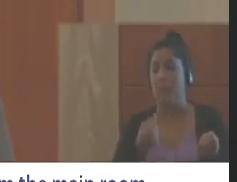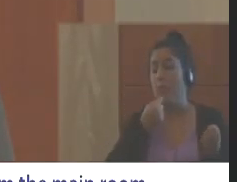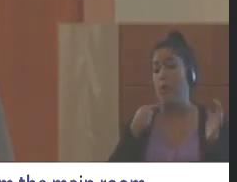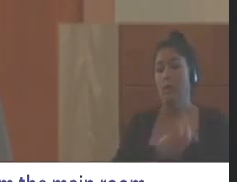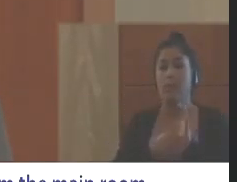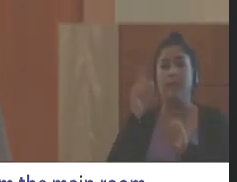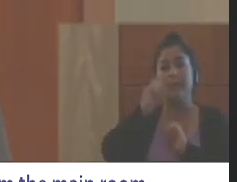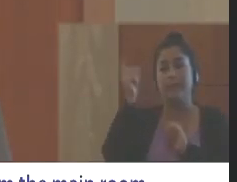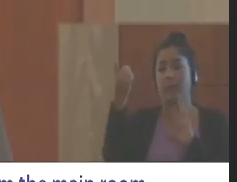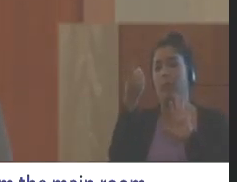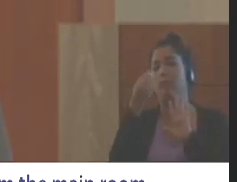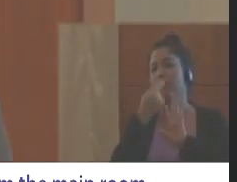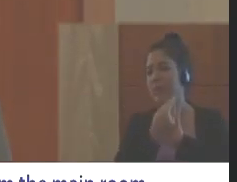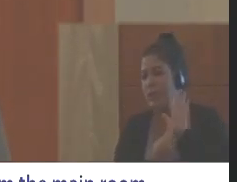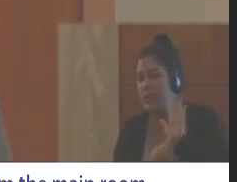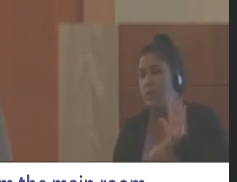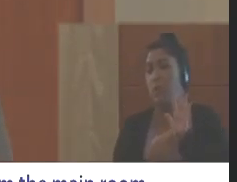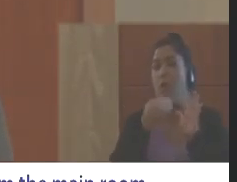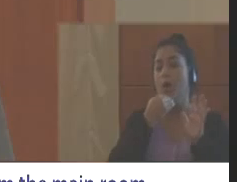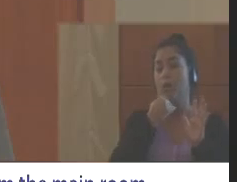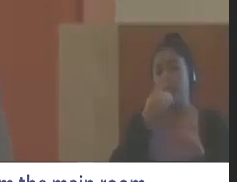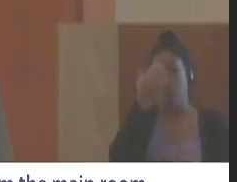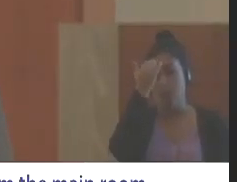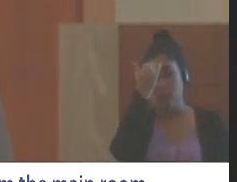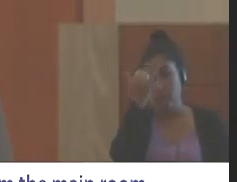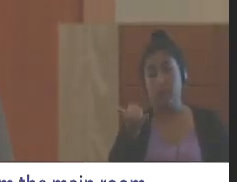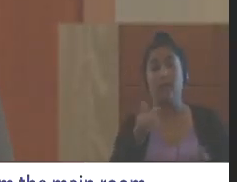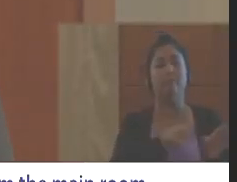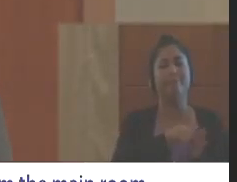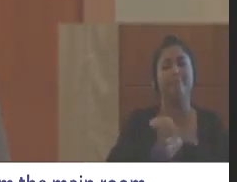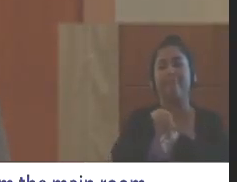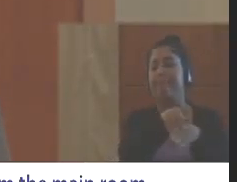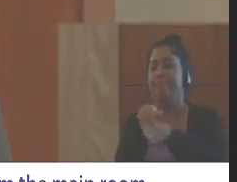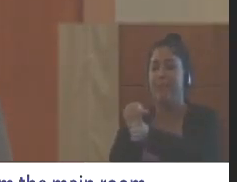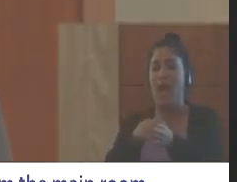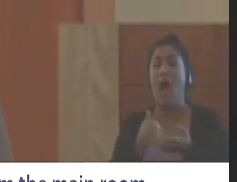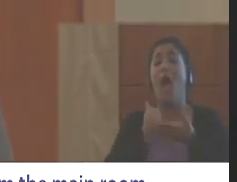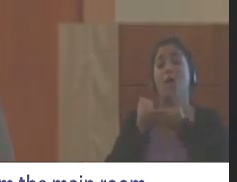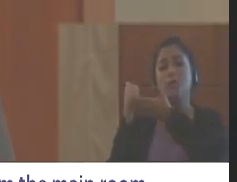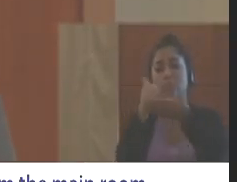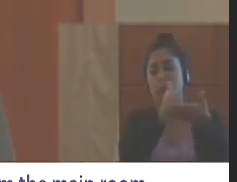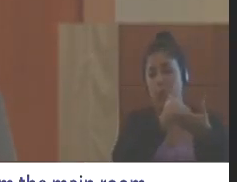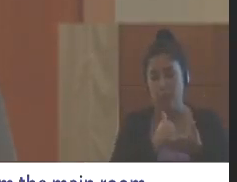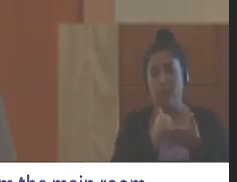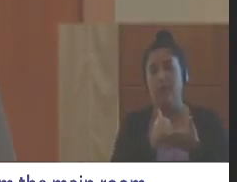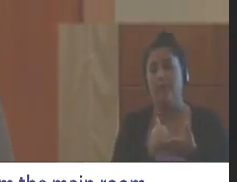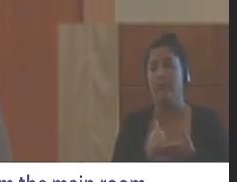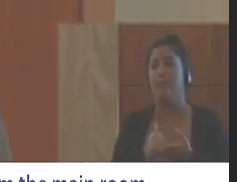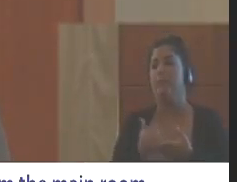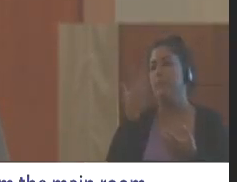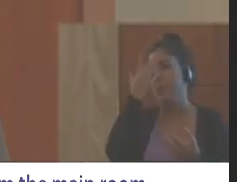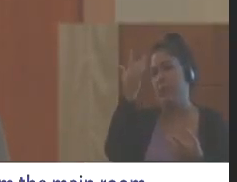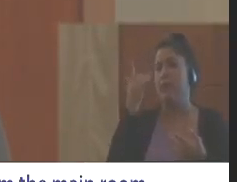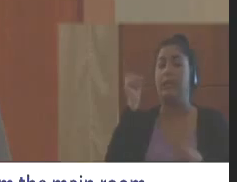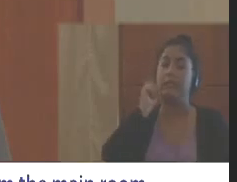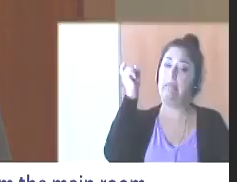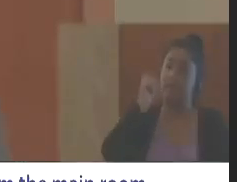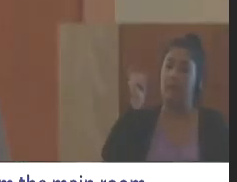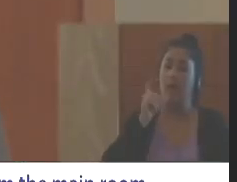a functional regulatory framework, modern, aligned with the best international practices, a framework that will